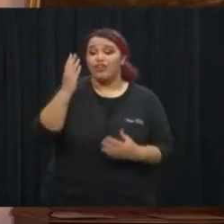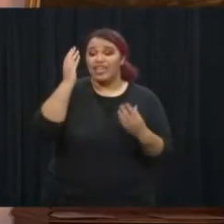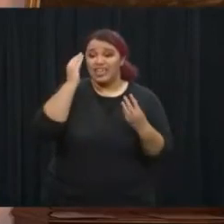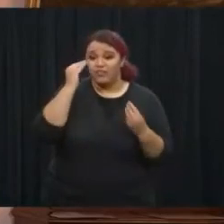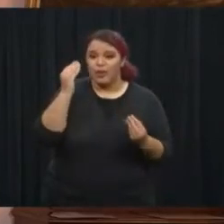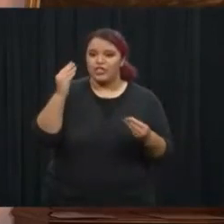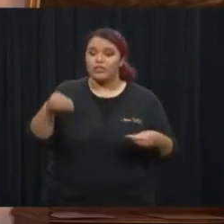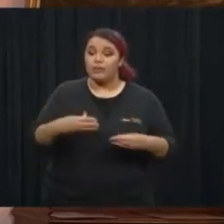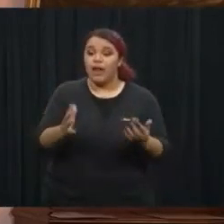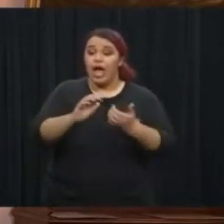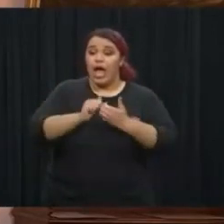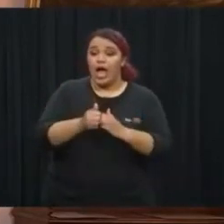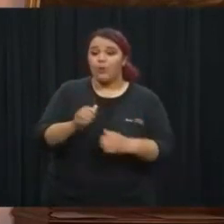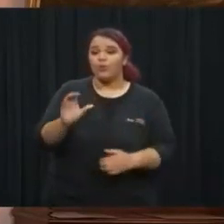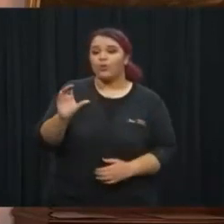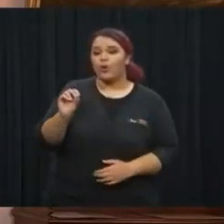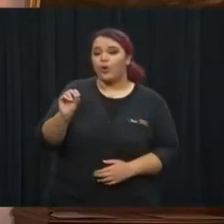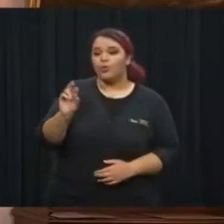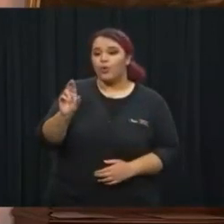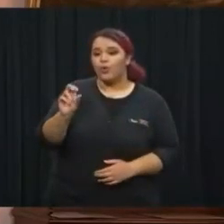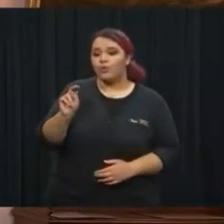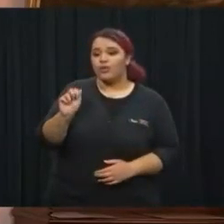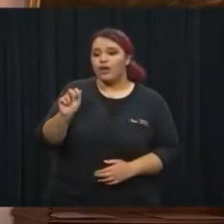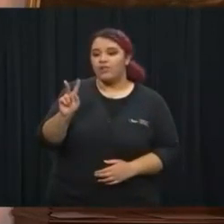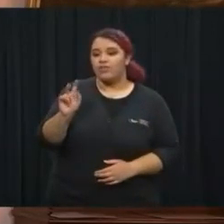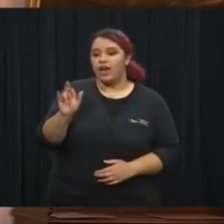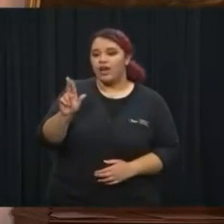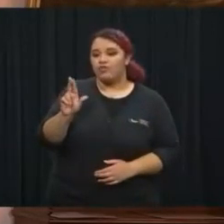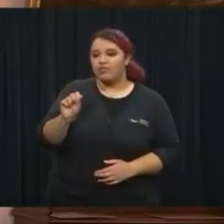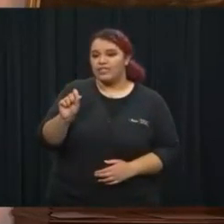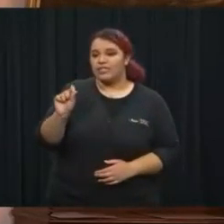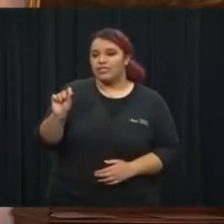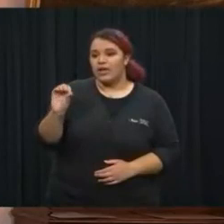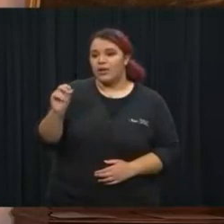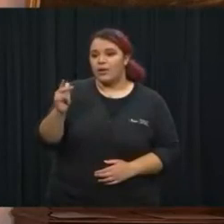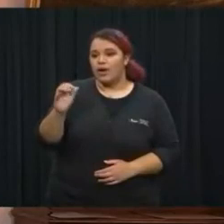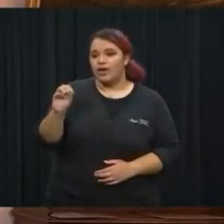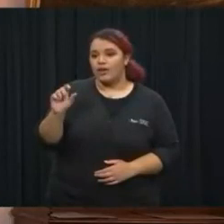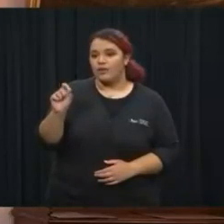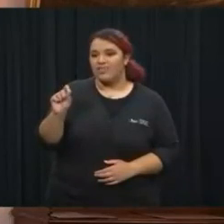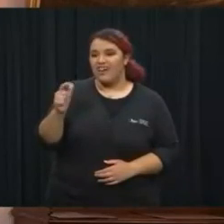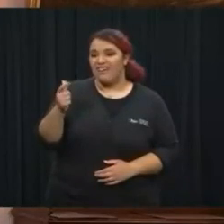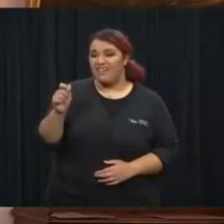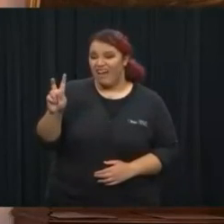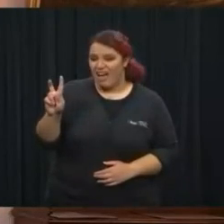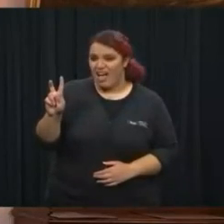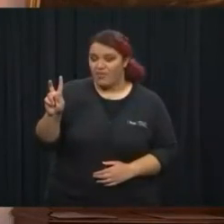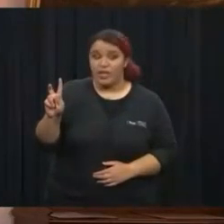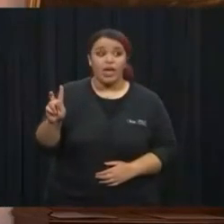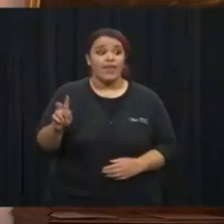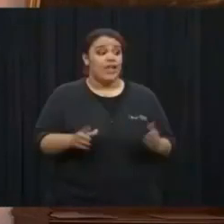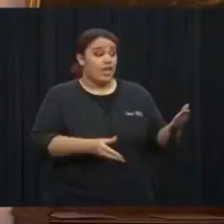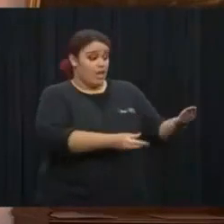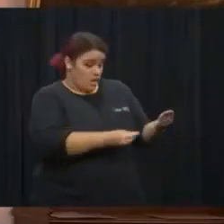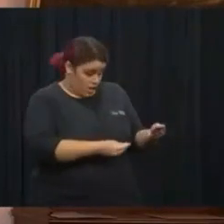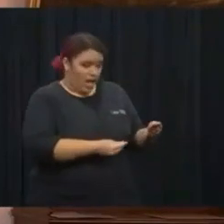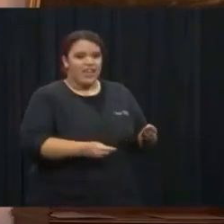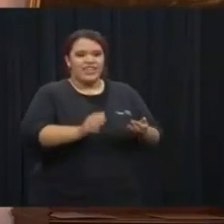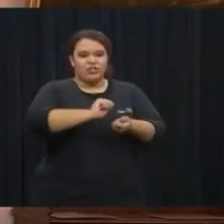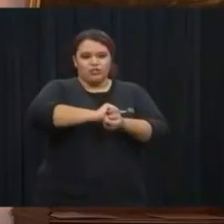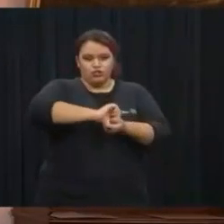to our doctors are going out that one day and then the next day. So I know that our agency is contracted to have people do that. We